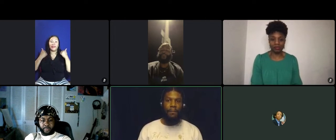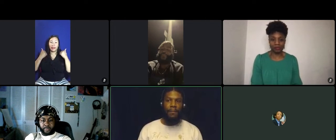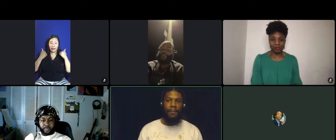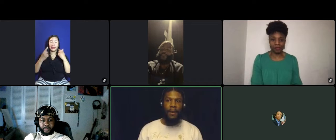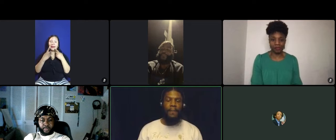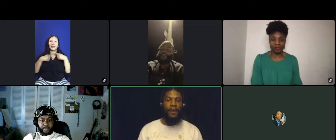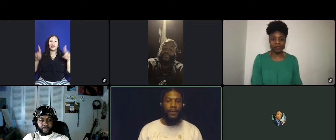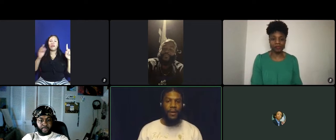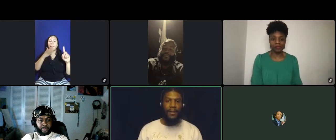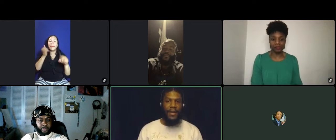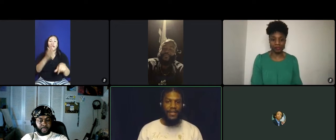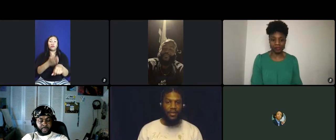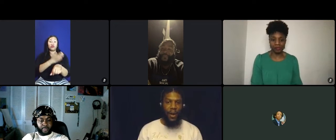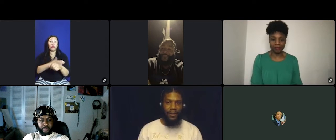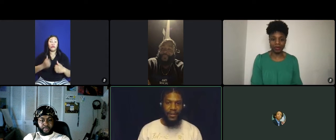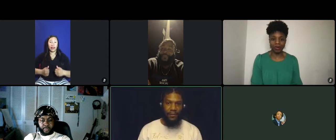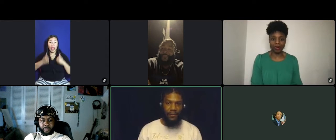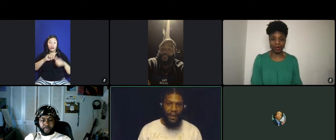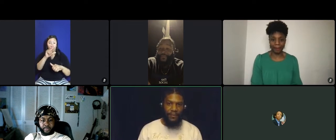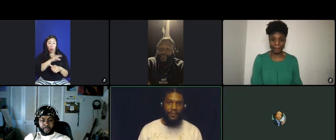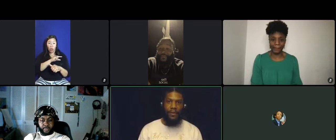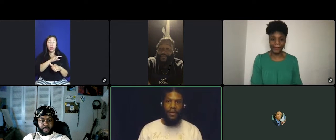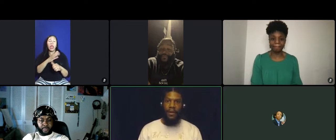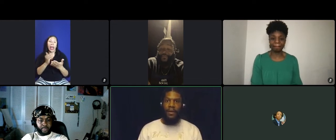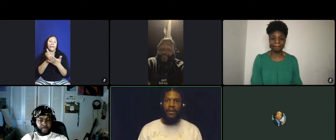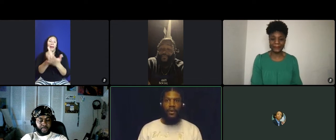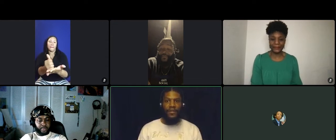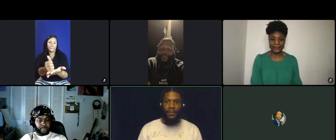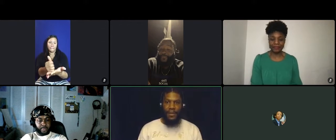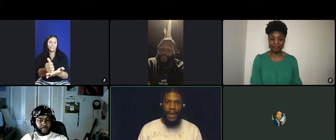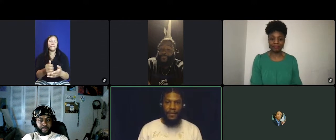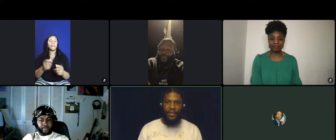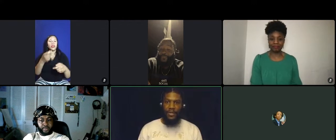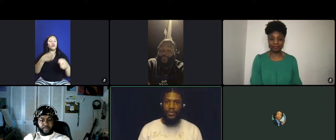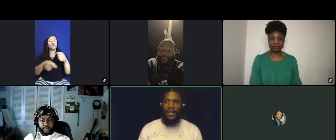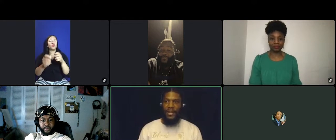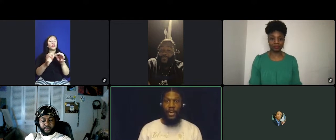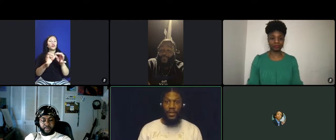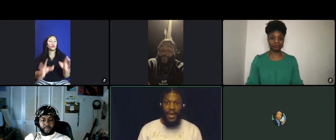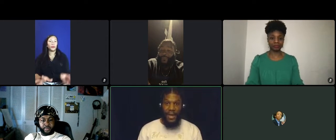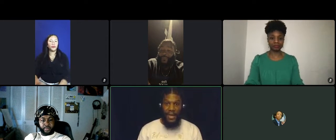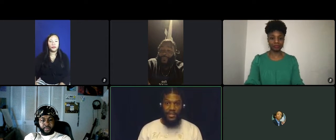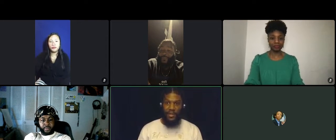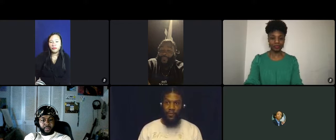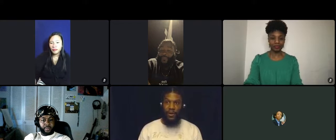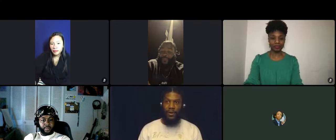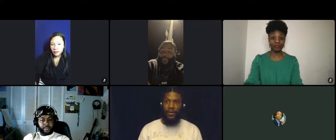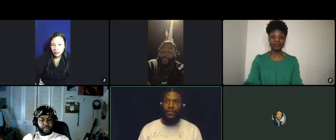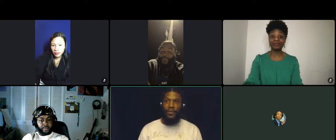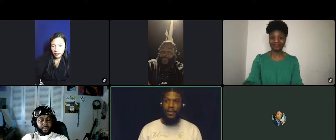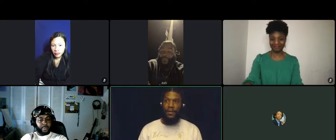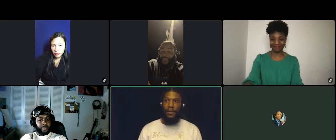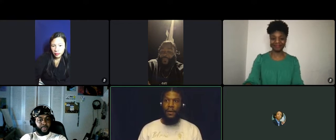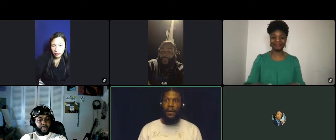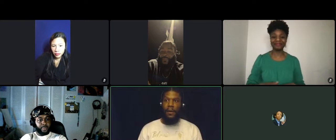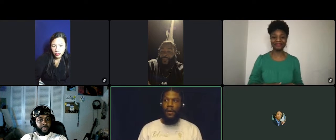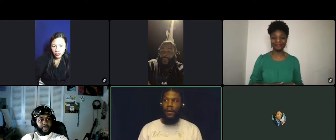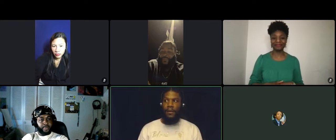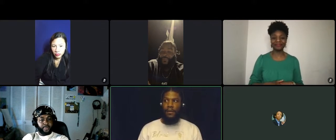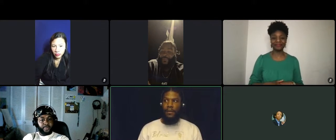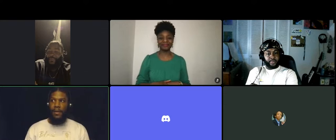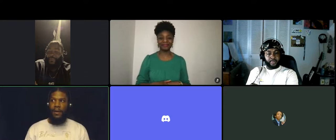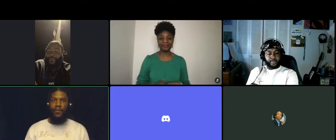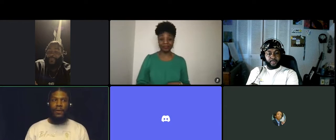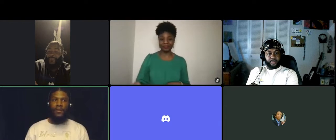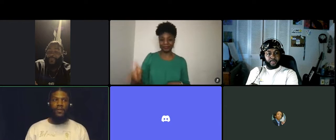and enhanced quality of life. So if something happened to you at an early age and where you think, uh, I don't want to use